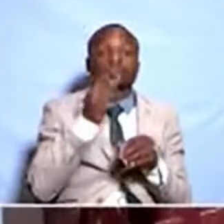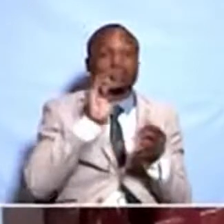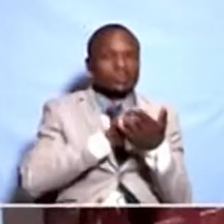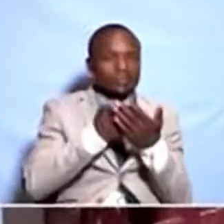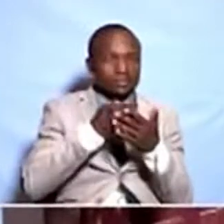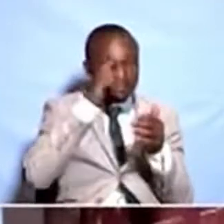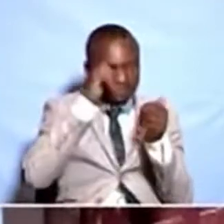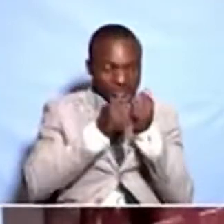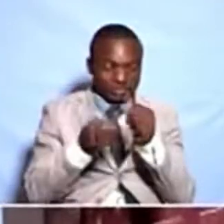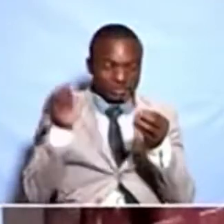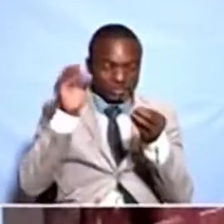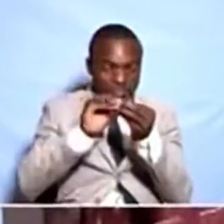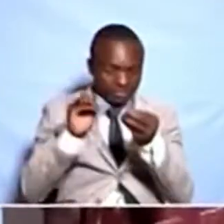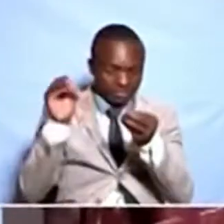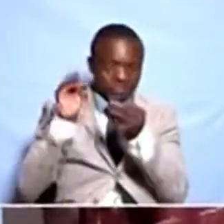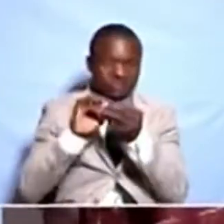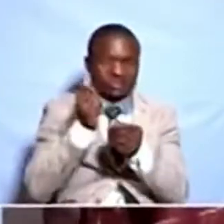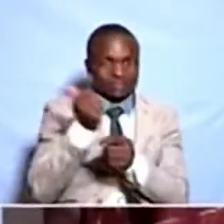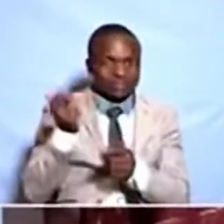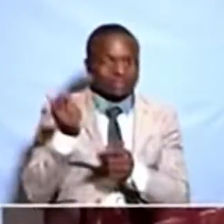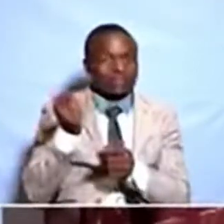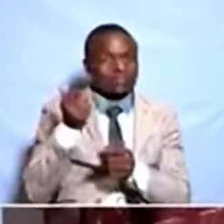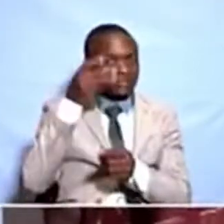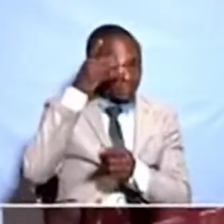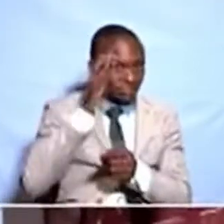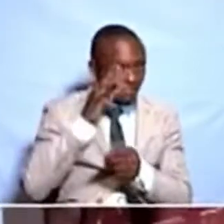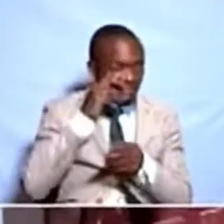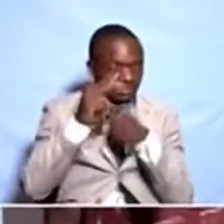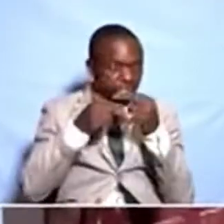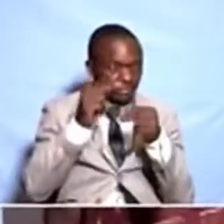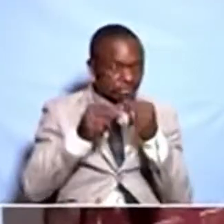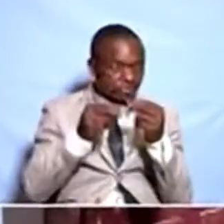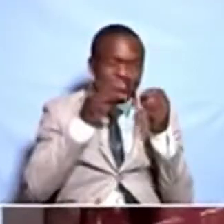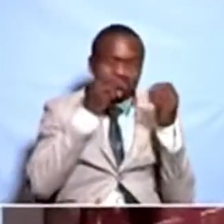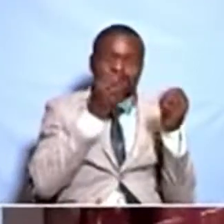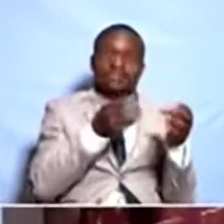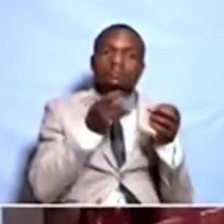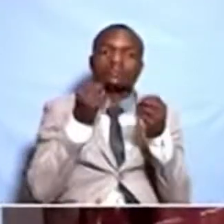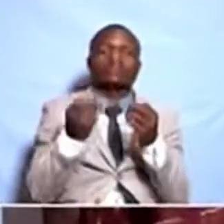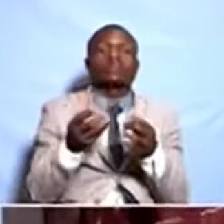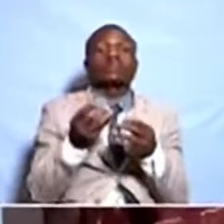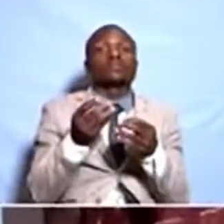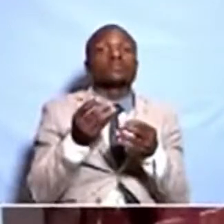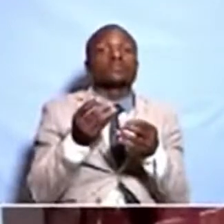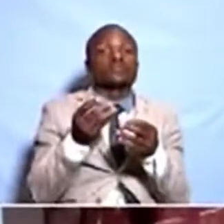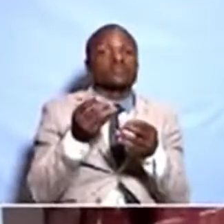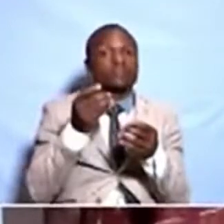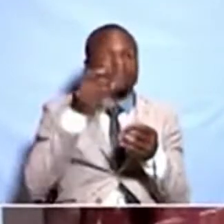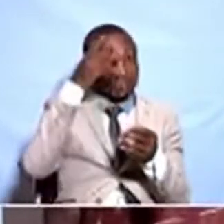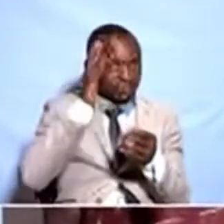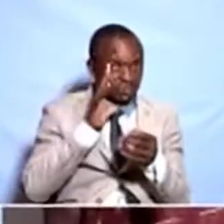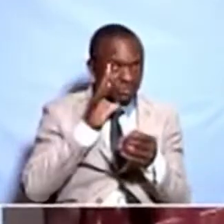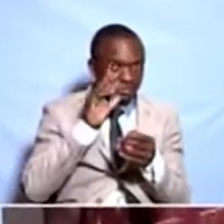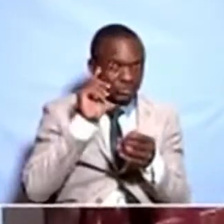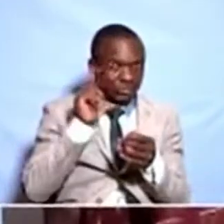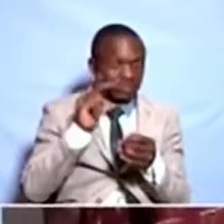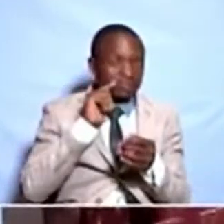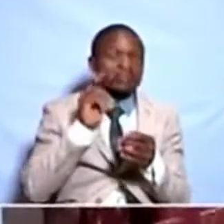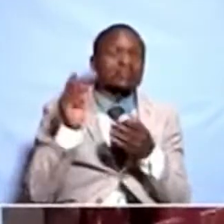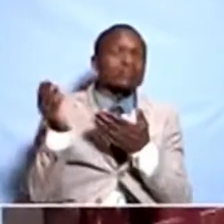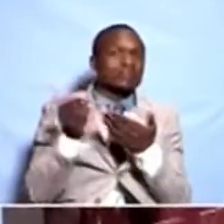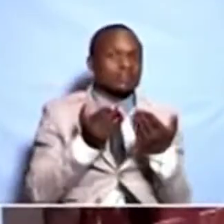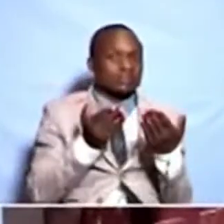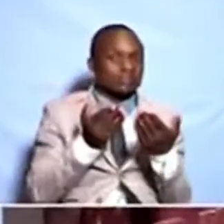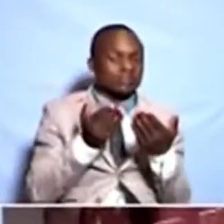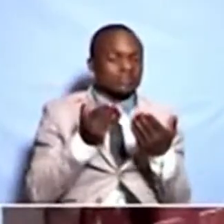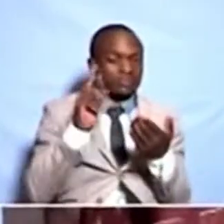other colors. Therefore it is multiple color, and it should be such should be brought to attention of